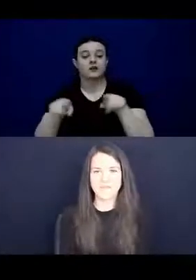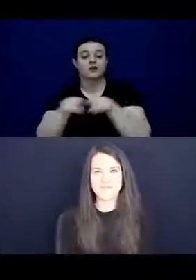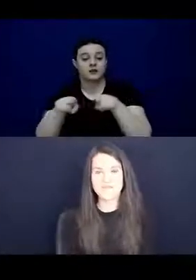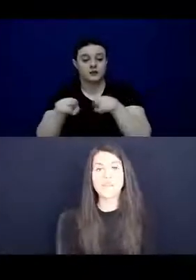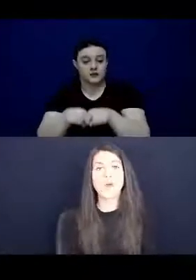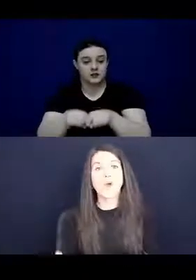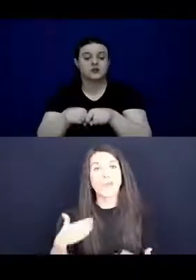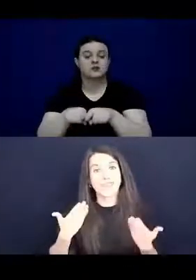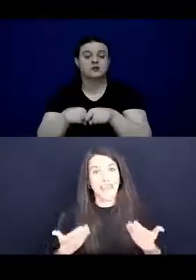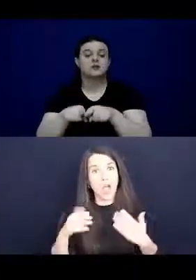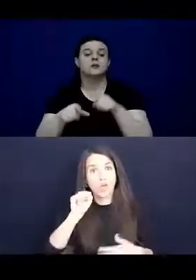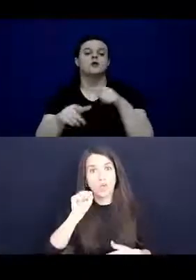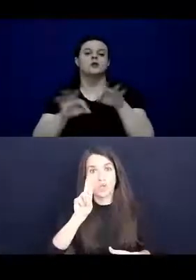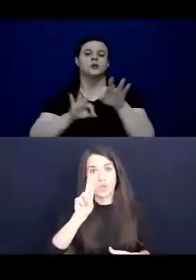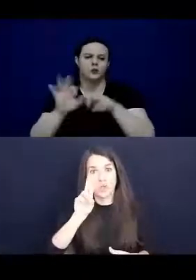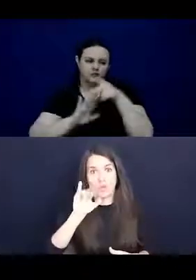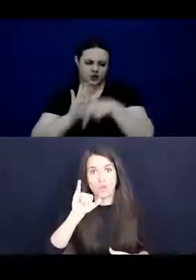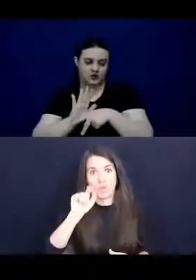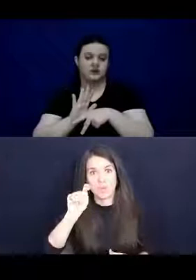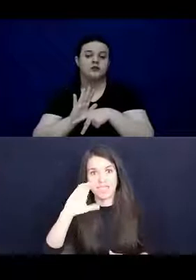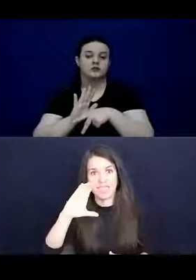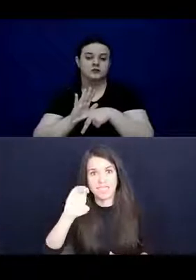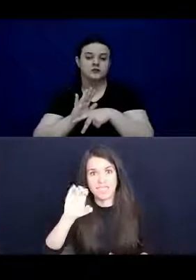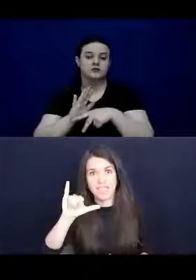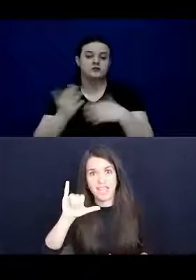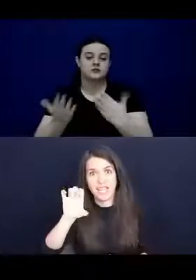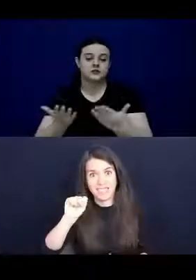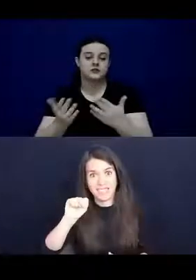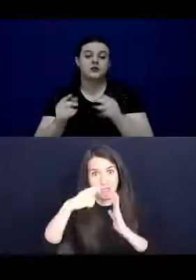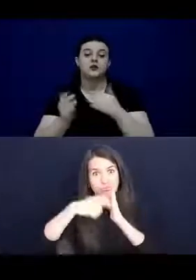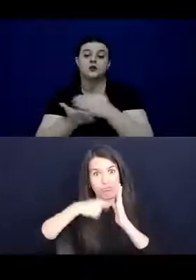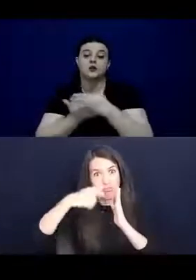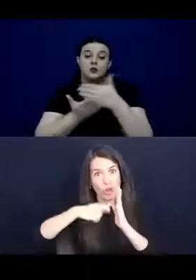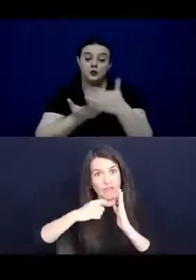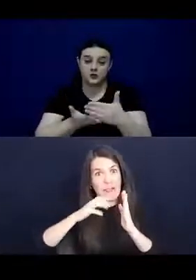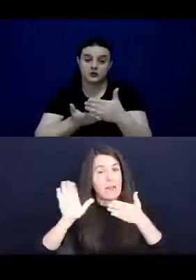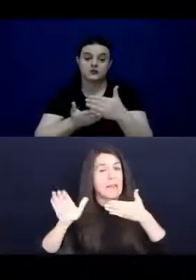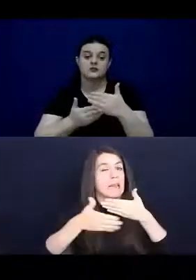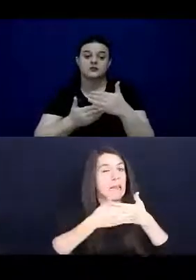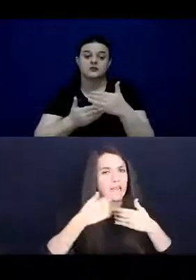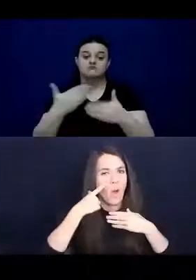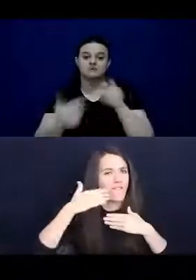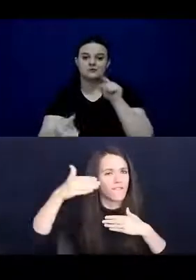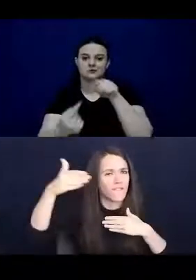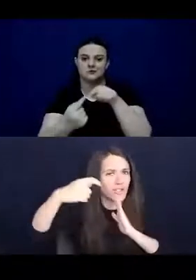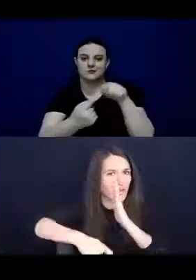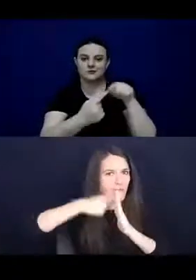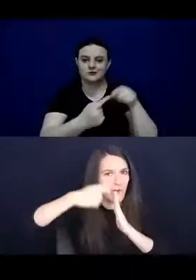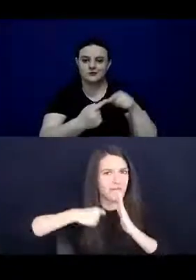is that future projects will begin to address these issues.